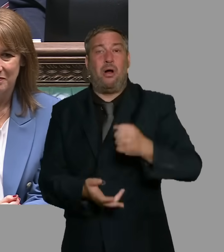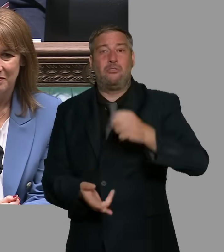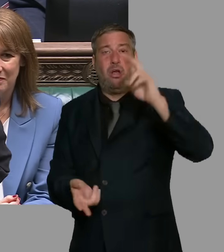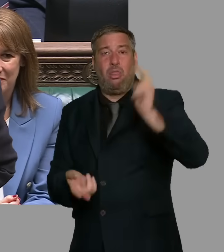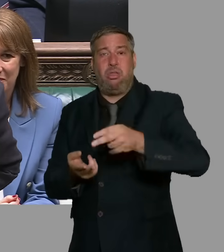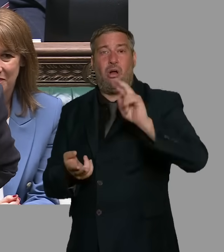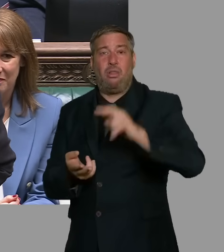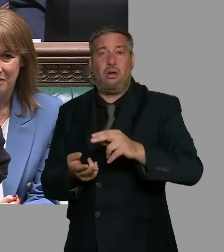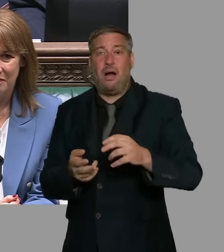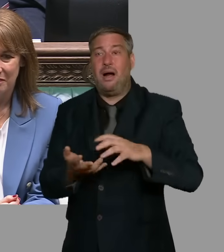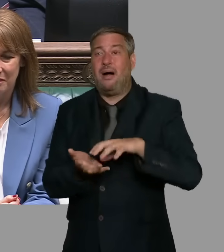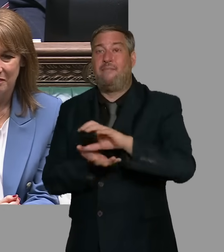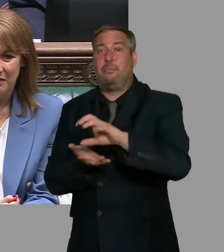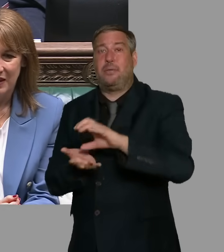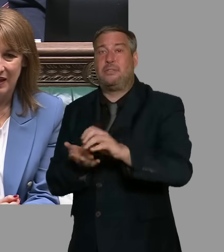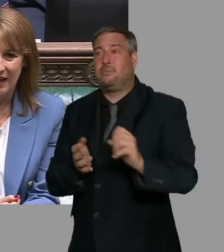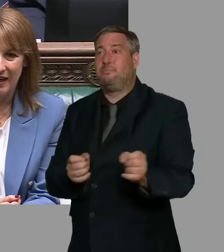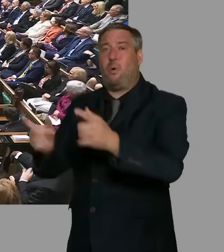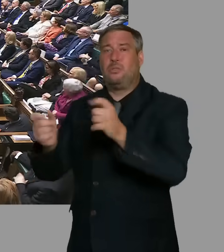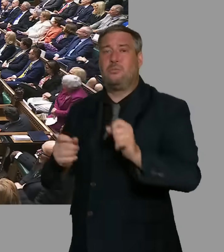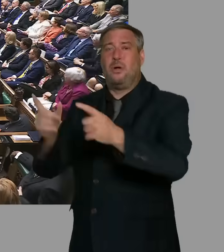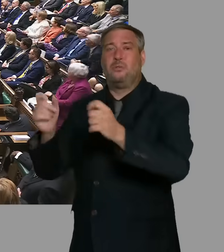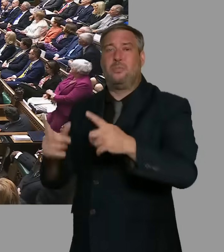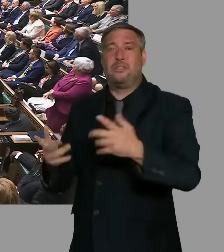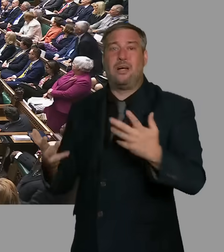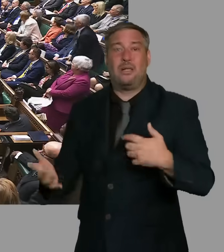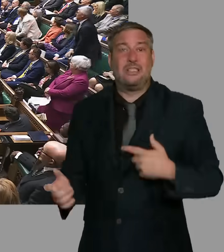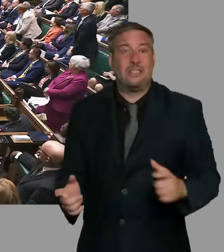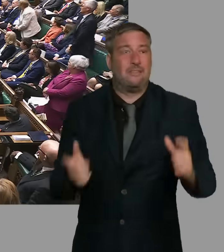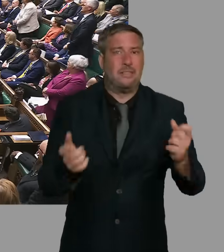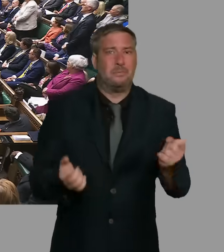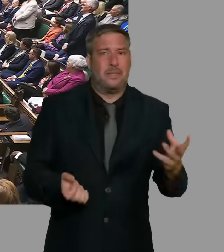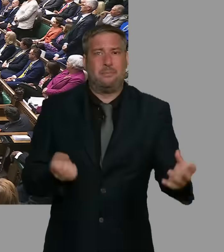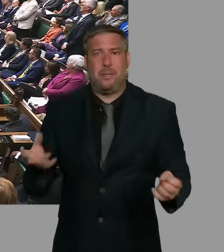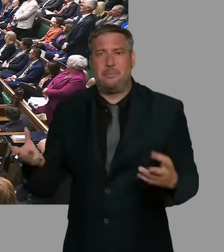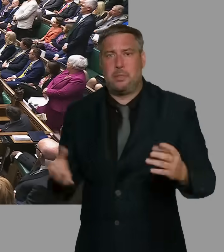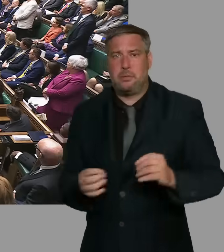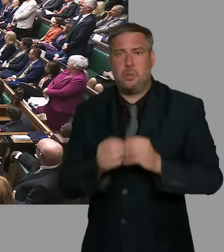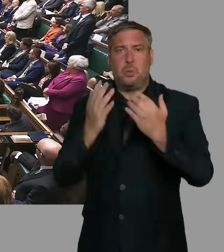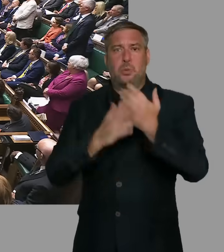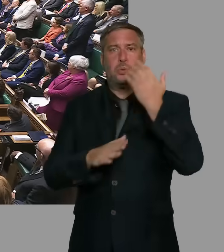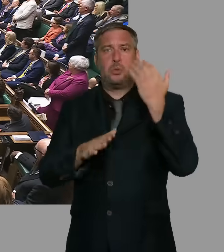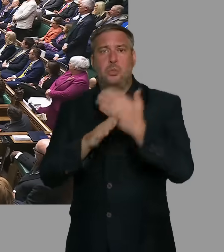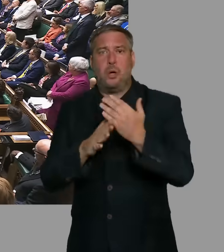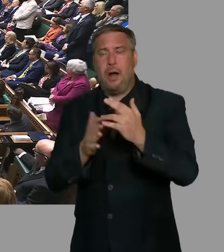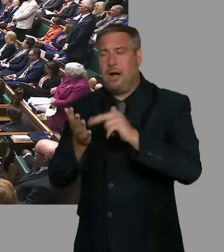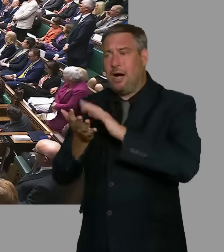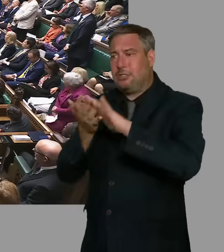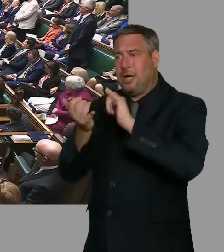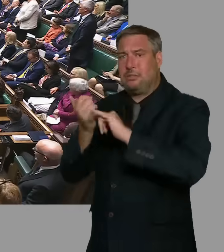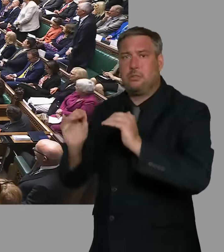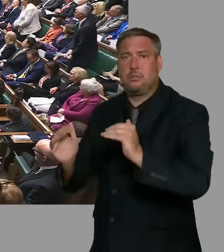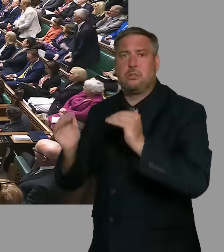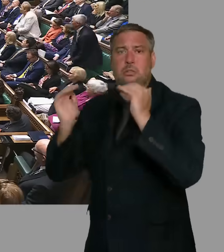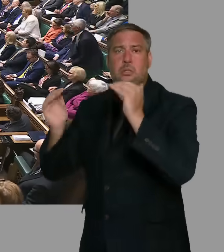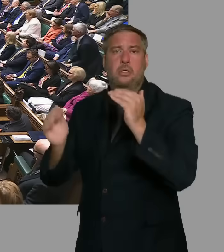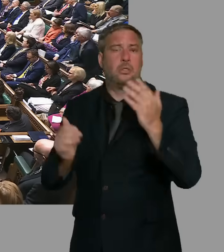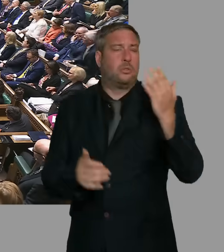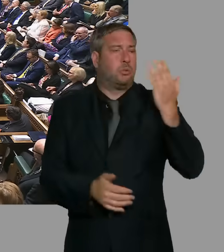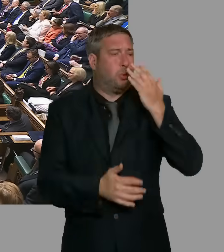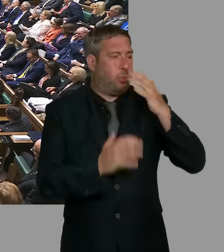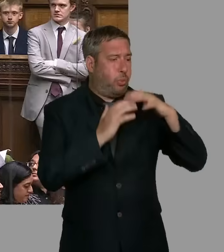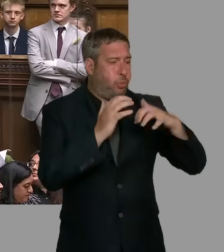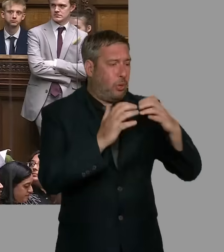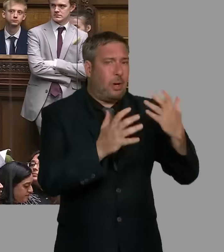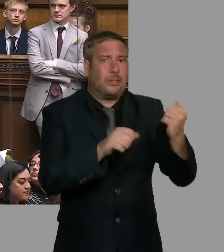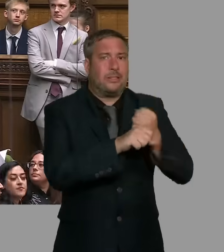patriots fighting for working people. Thank you, Mr. Speaker. This Labour government